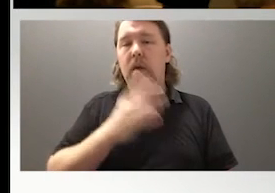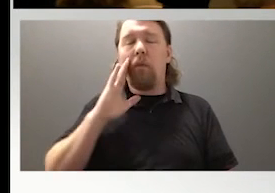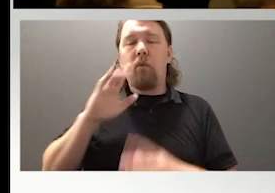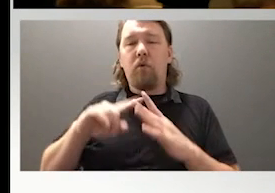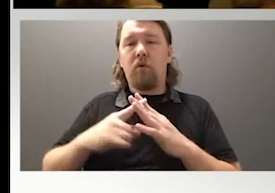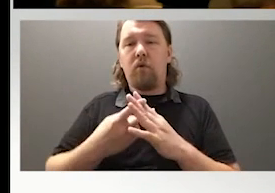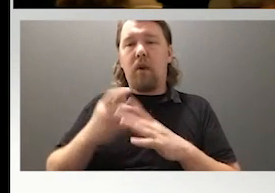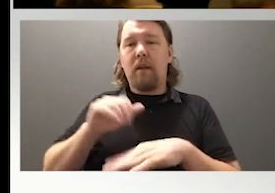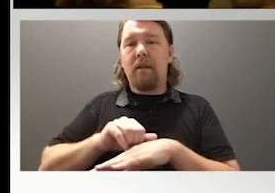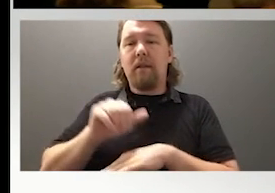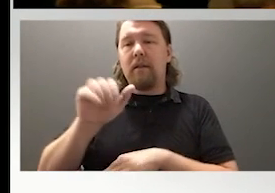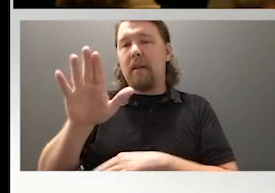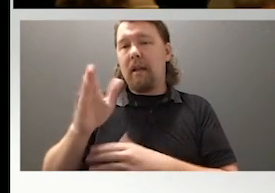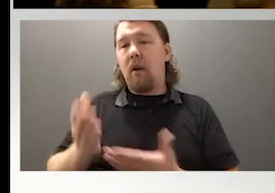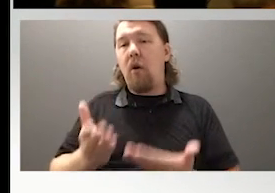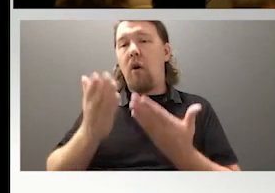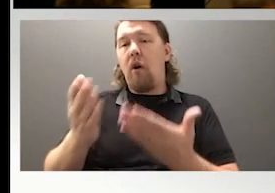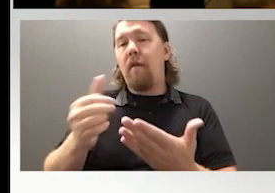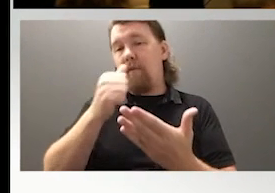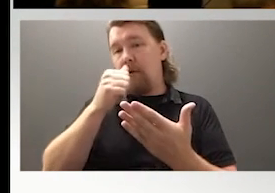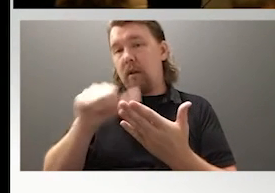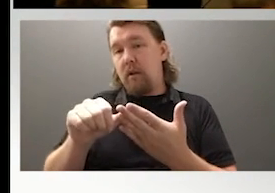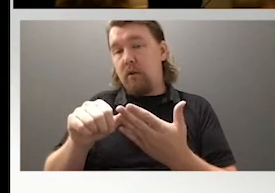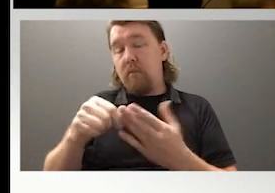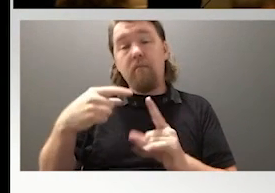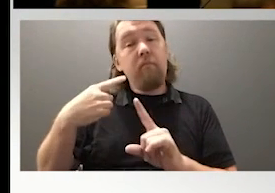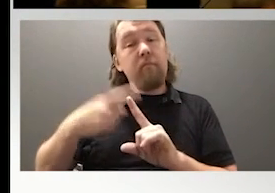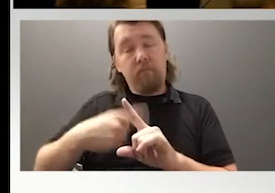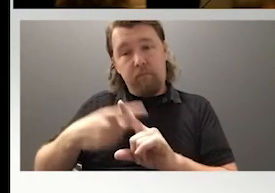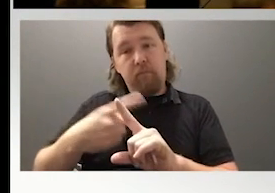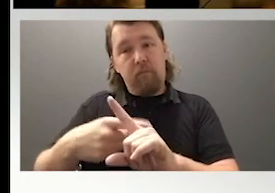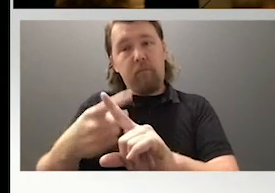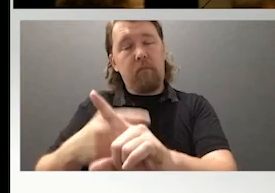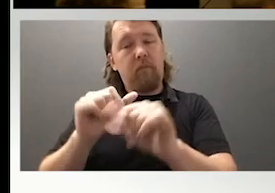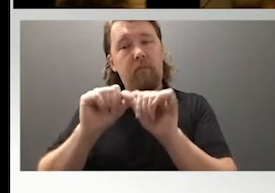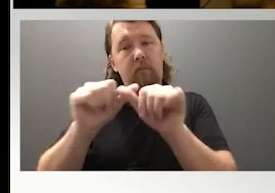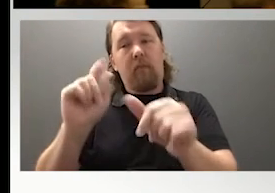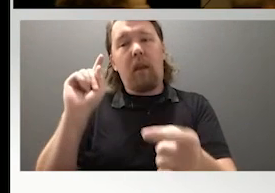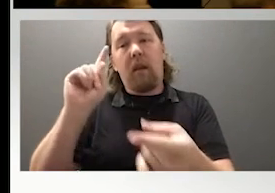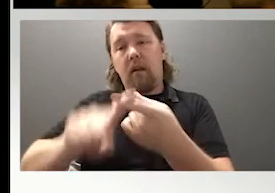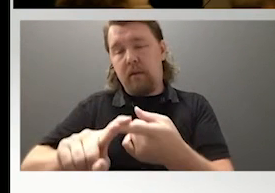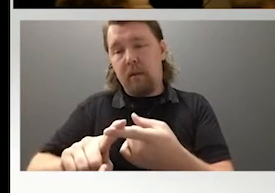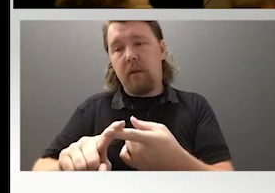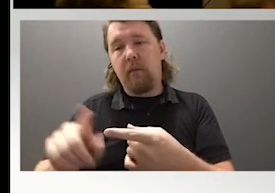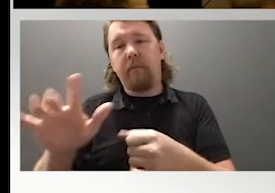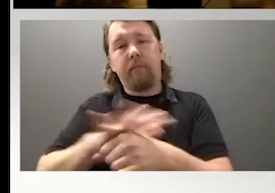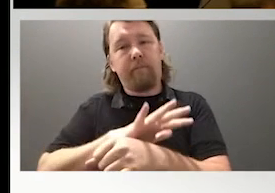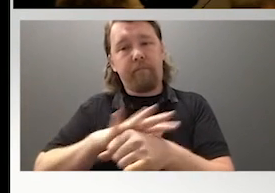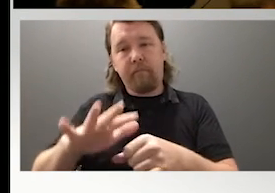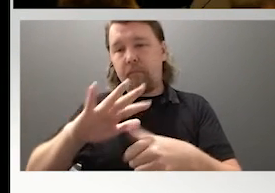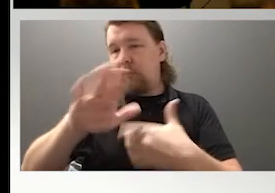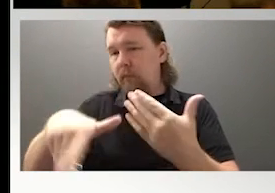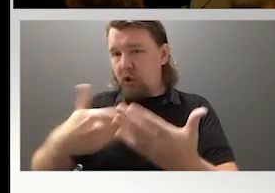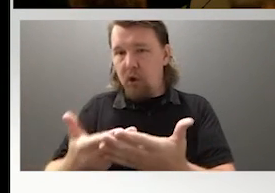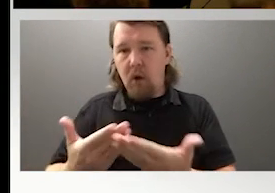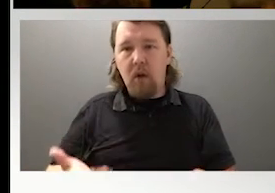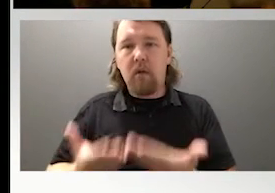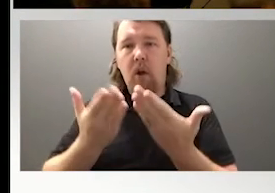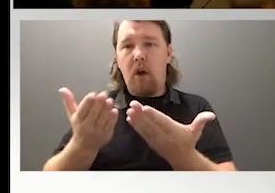out offer letters, and monthly thereafter until we complete sending out all offers.